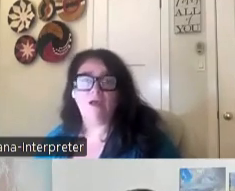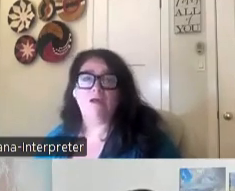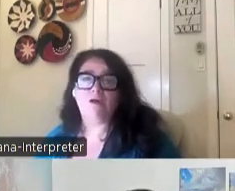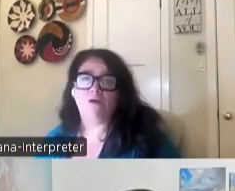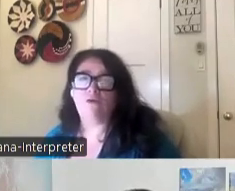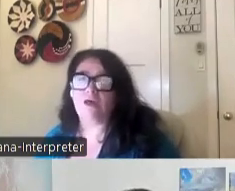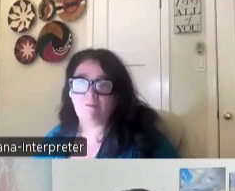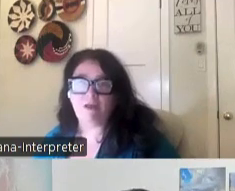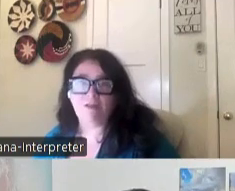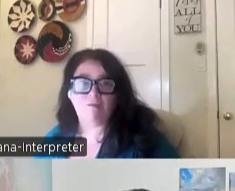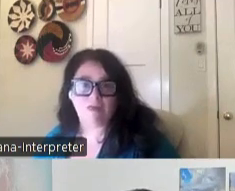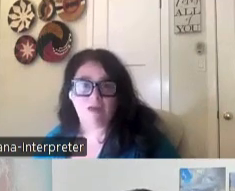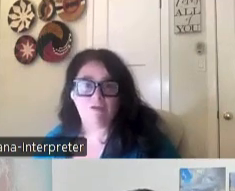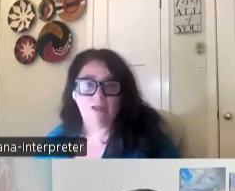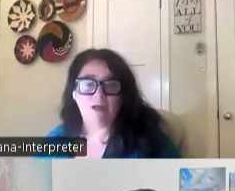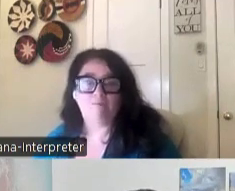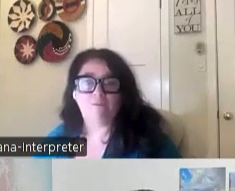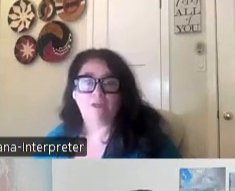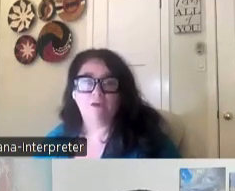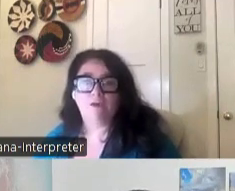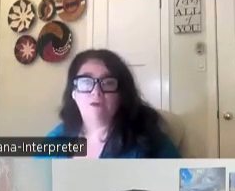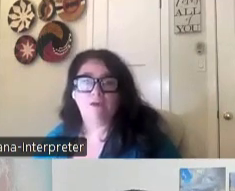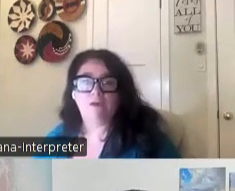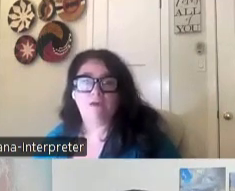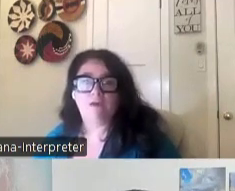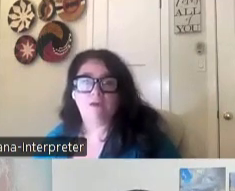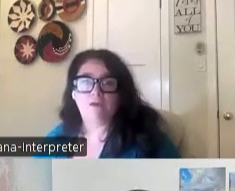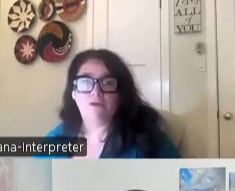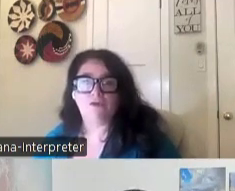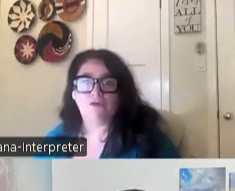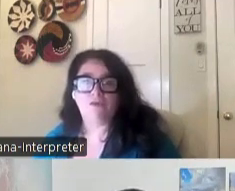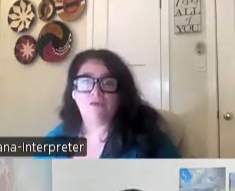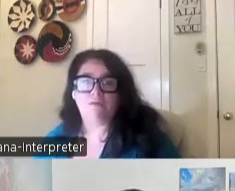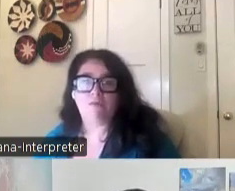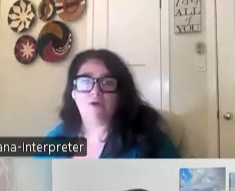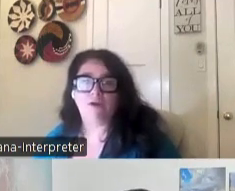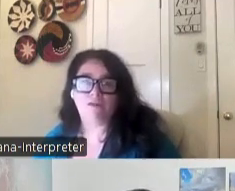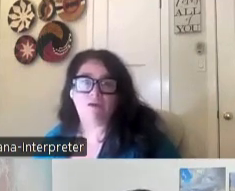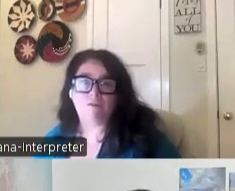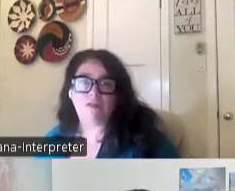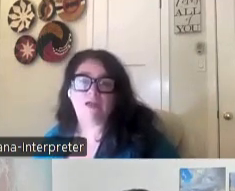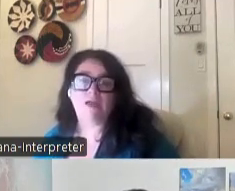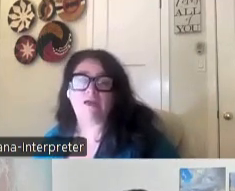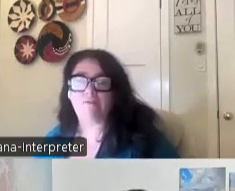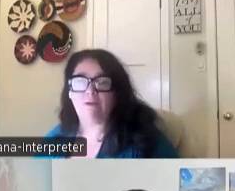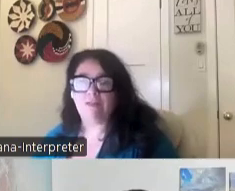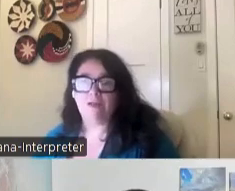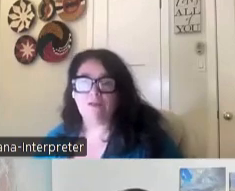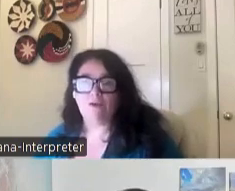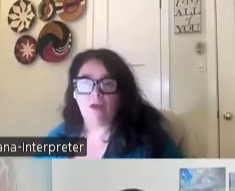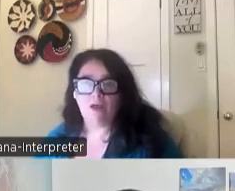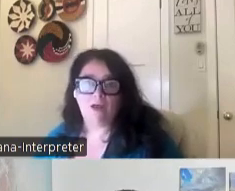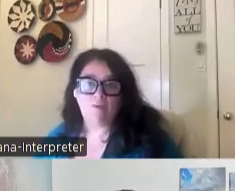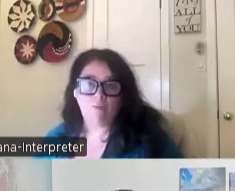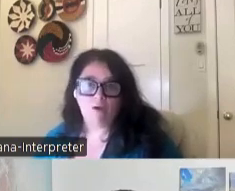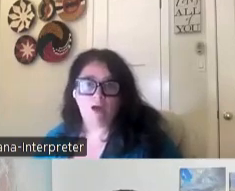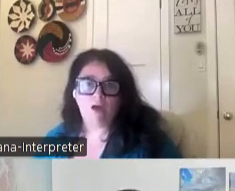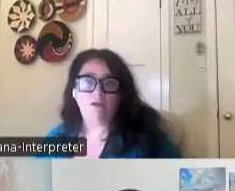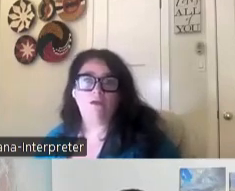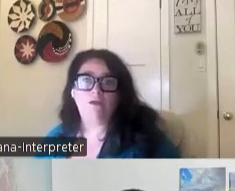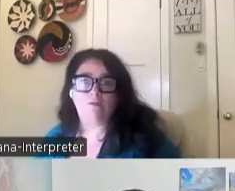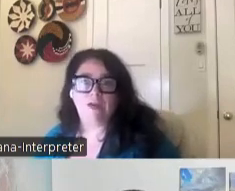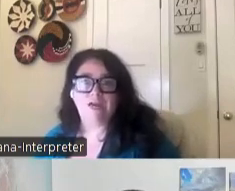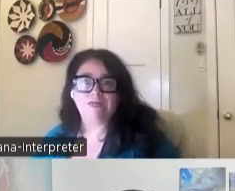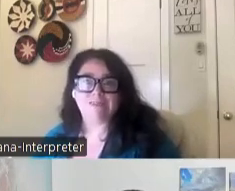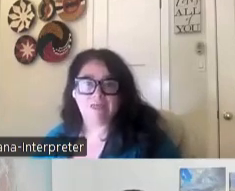the progressively larger sponge, both when it's saturated and producing more extreme precipitation in this analogy, but also